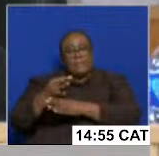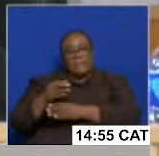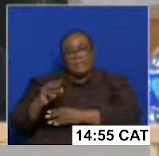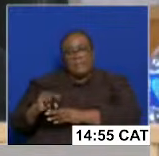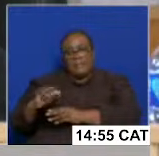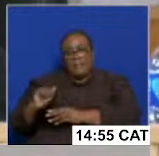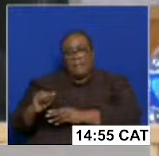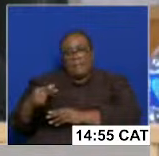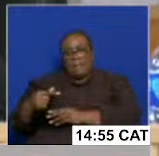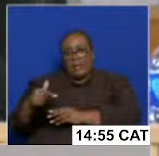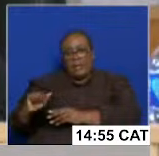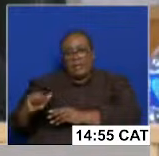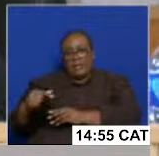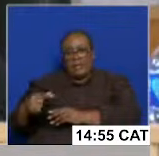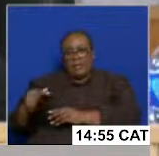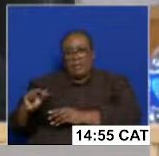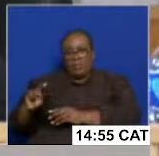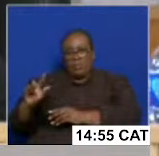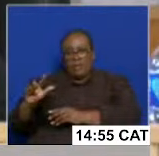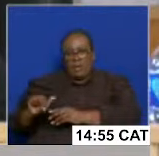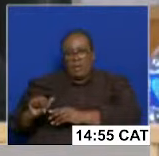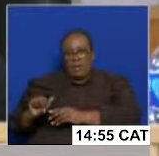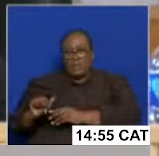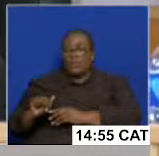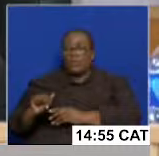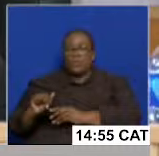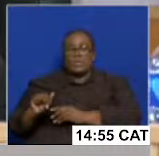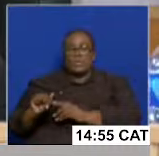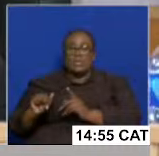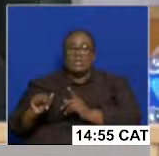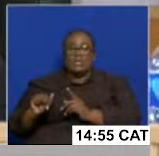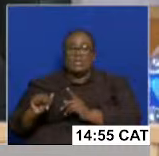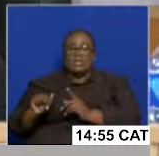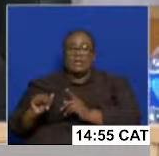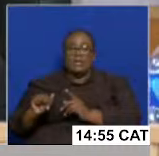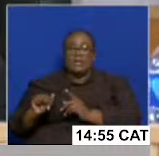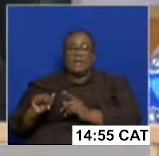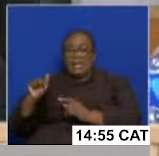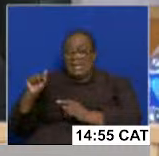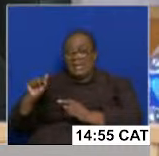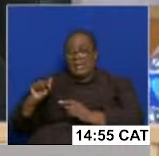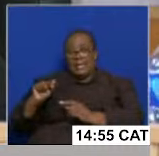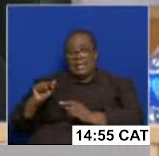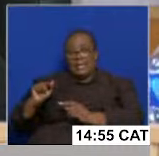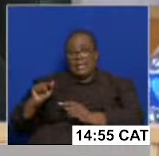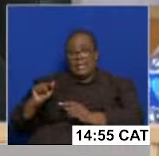found stones in the motor vehicle of Mackenzie.